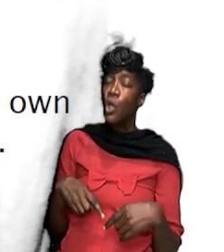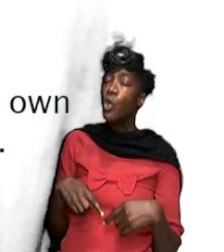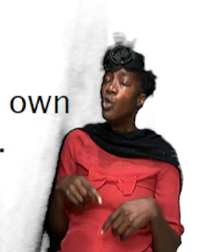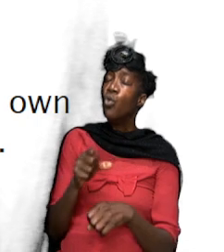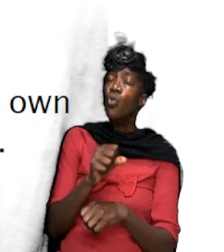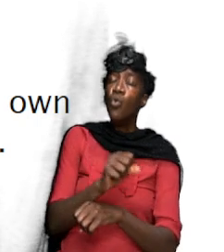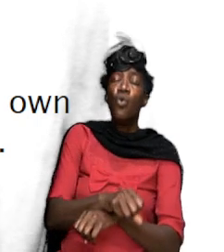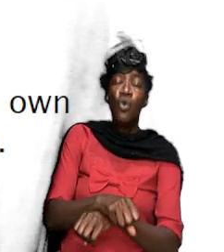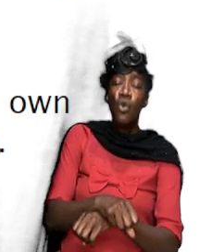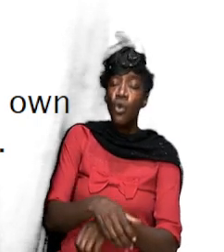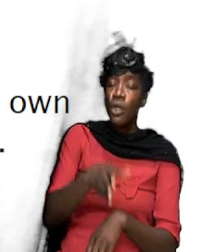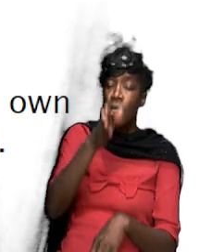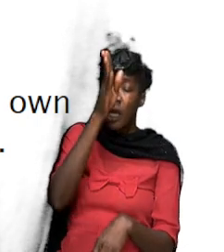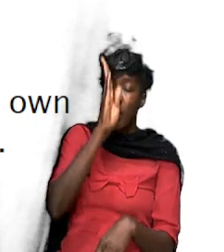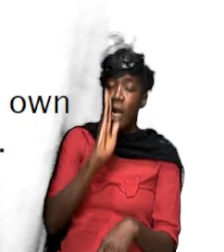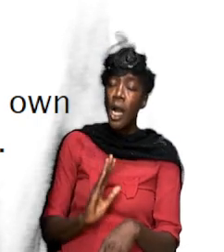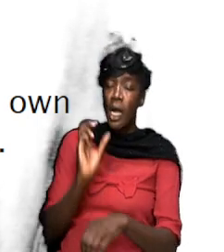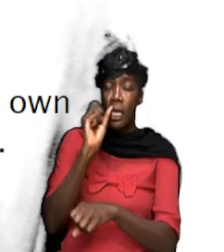affairs.